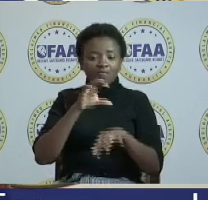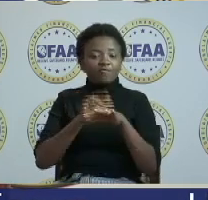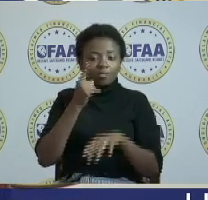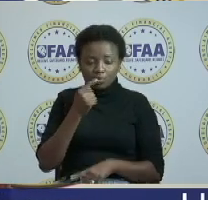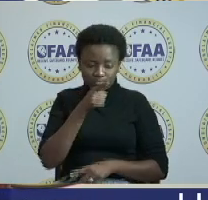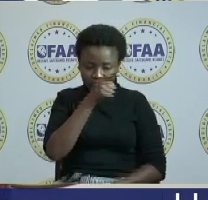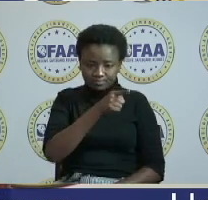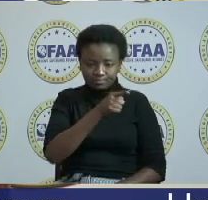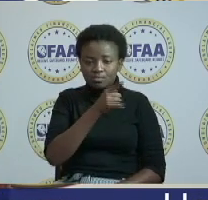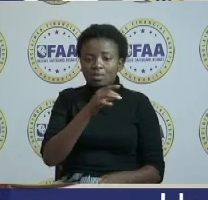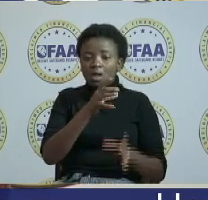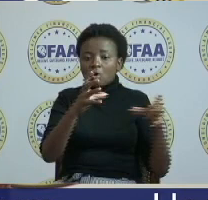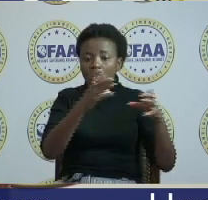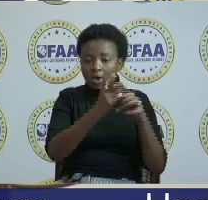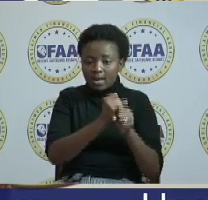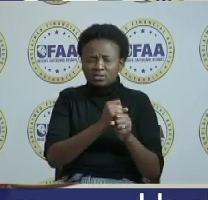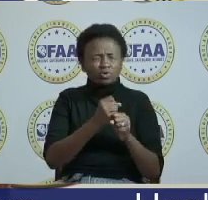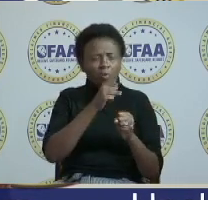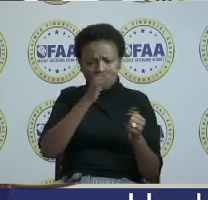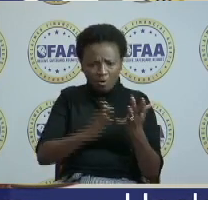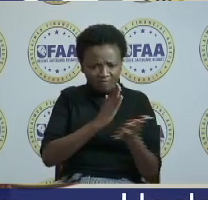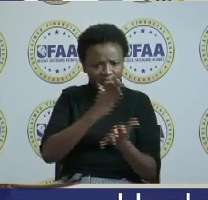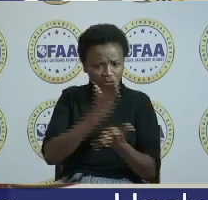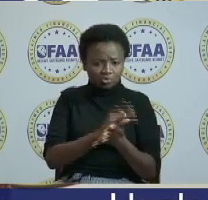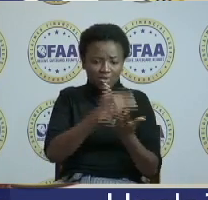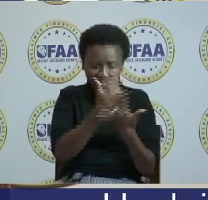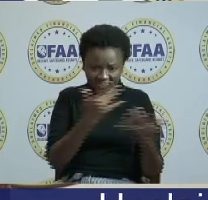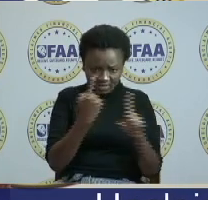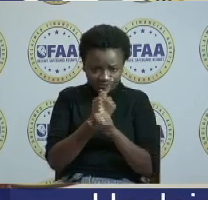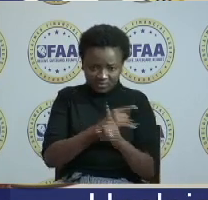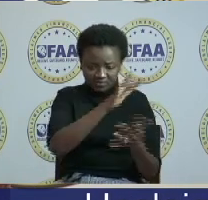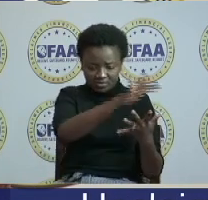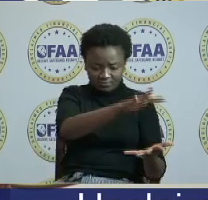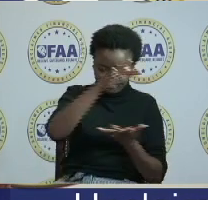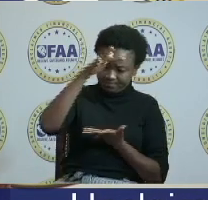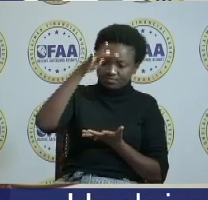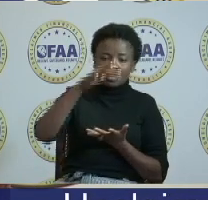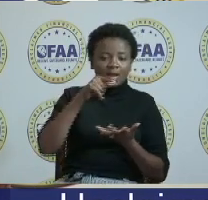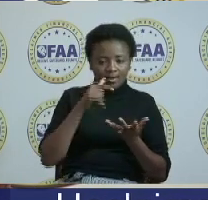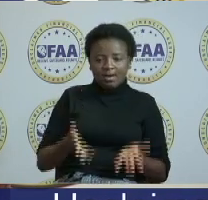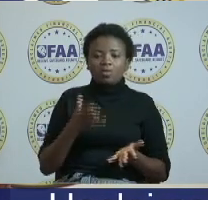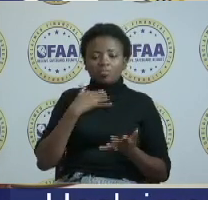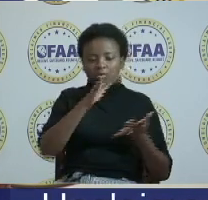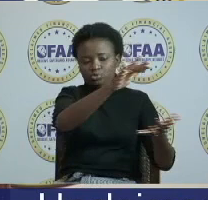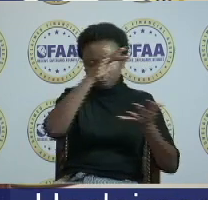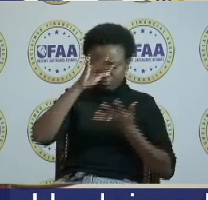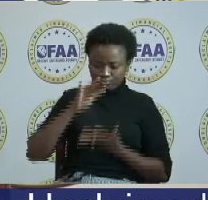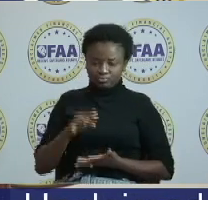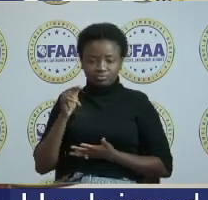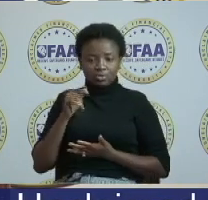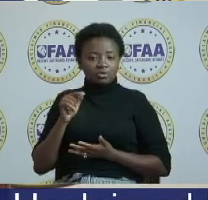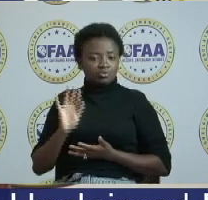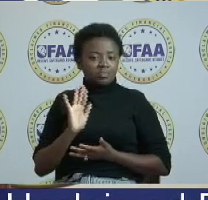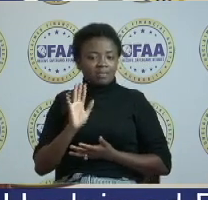of the assets to the authority. And this is where now we have the holder coming in and saying, yes, I submitted this asset for